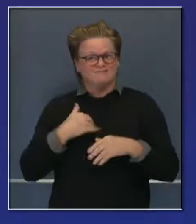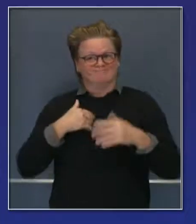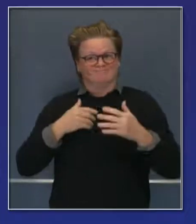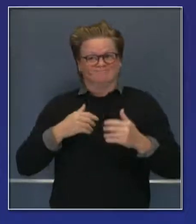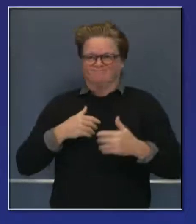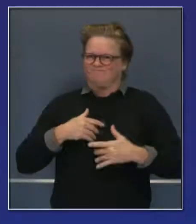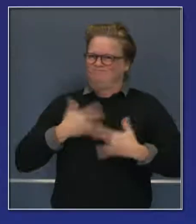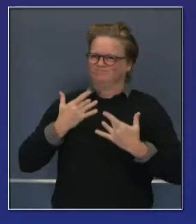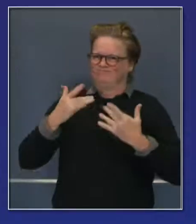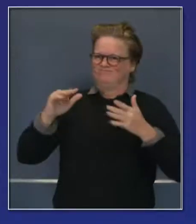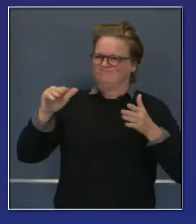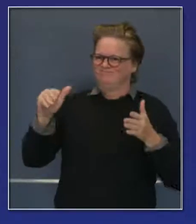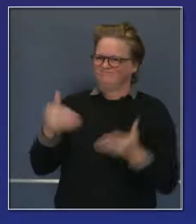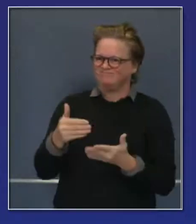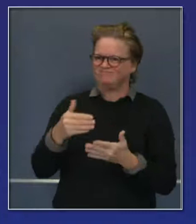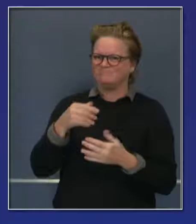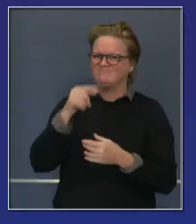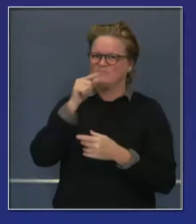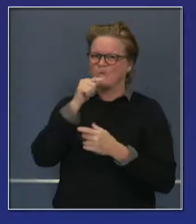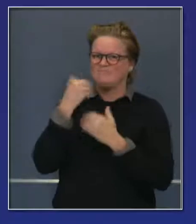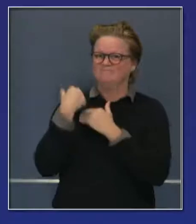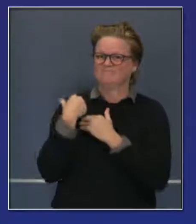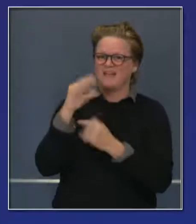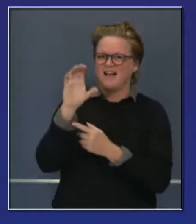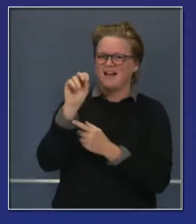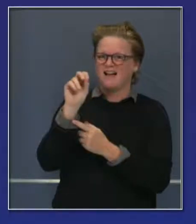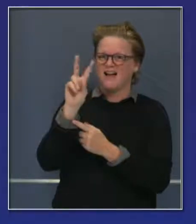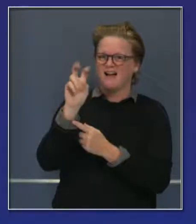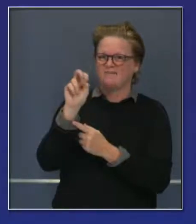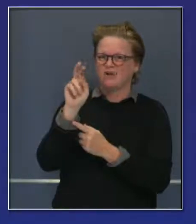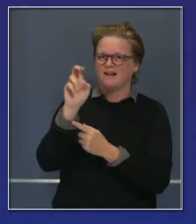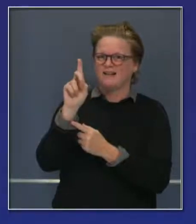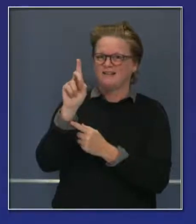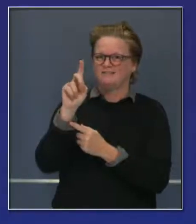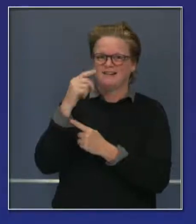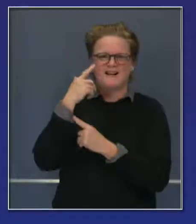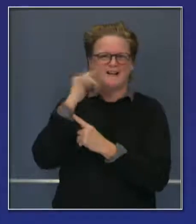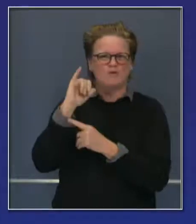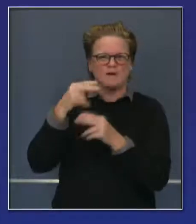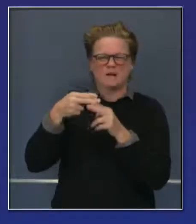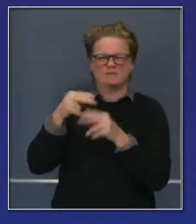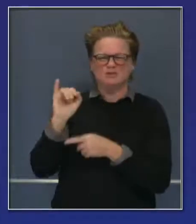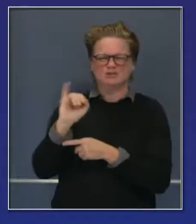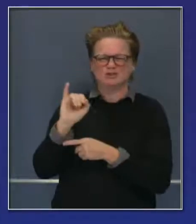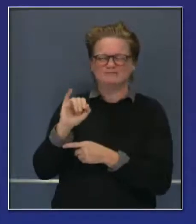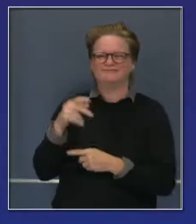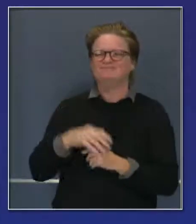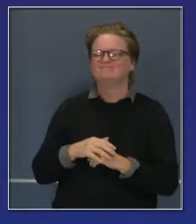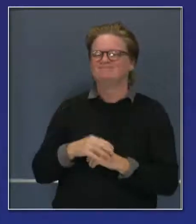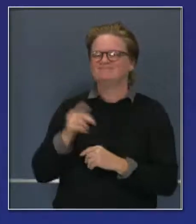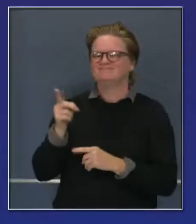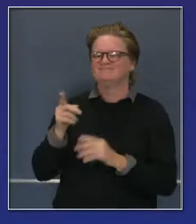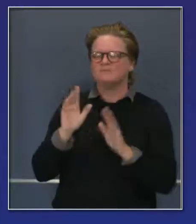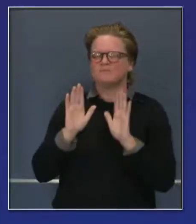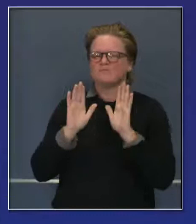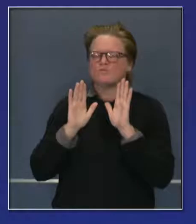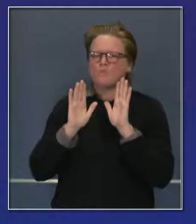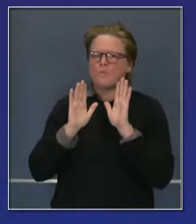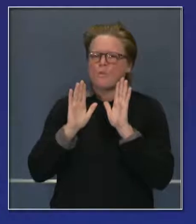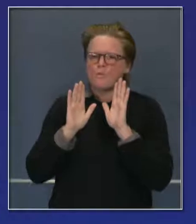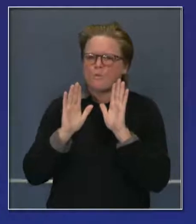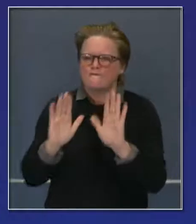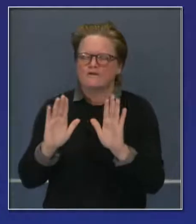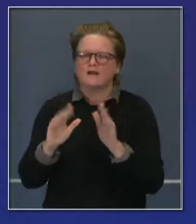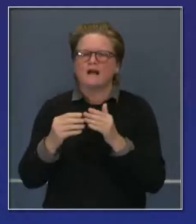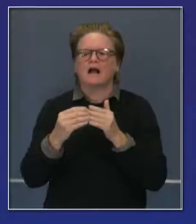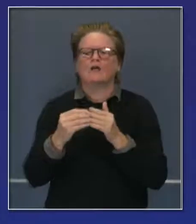as well as he has, and I couldn't be more proud of his leadership. You shouldn't be, you should also